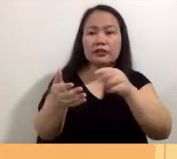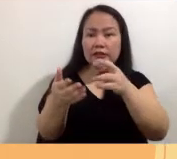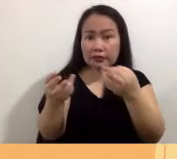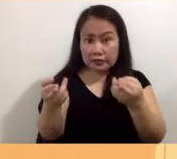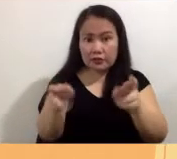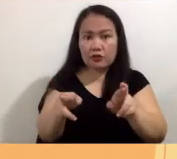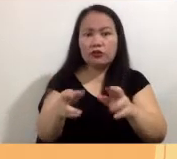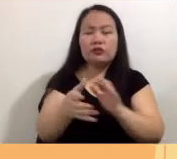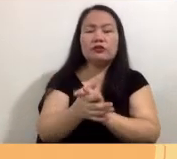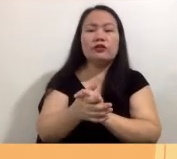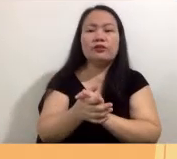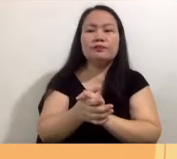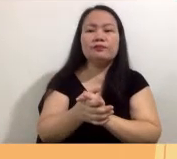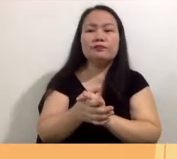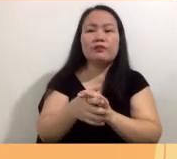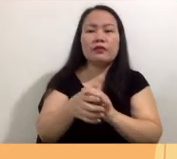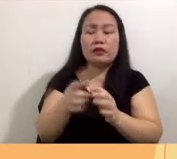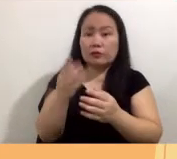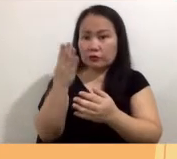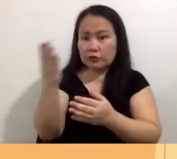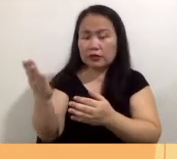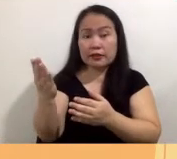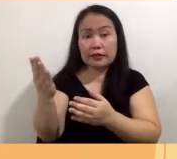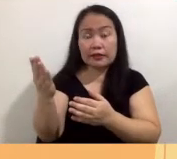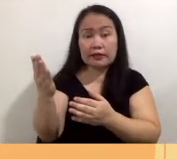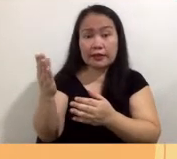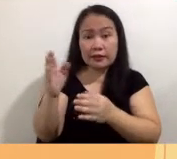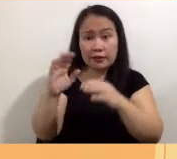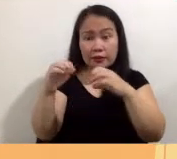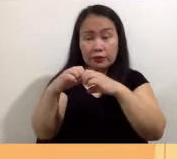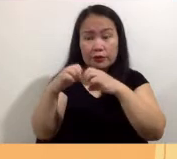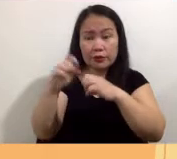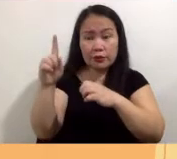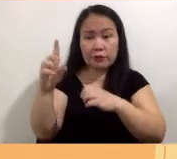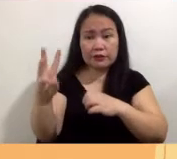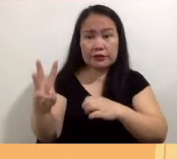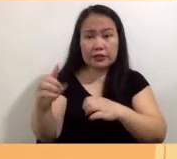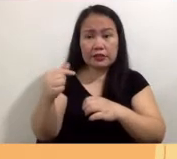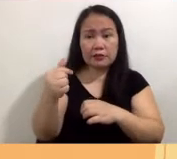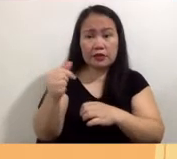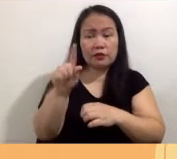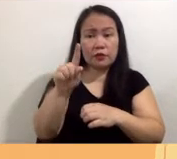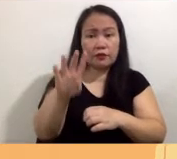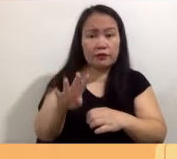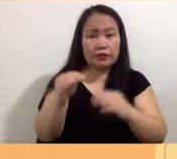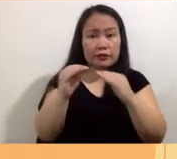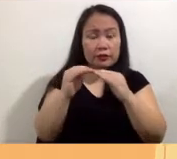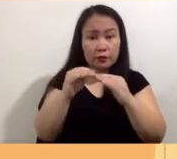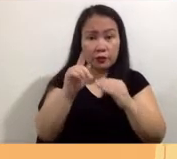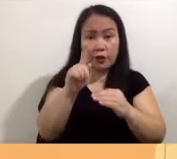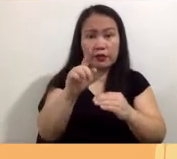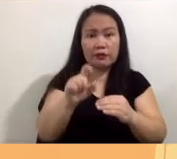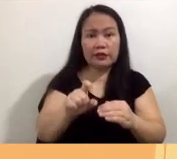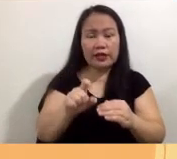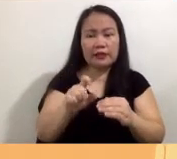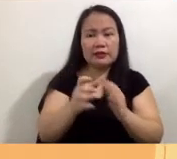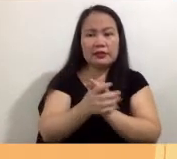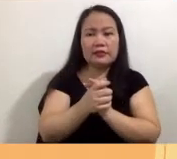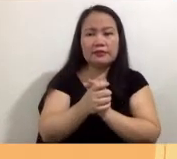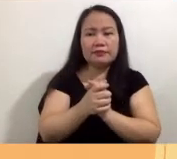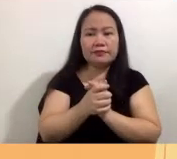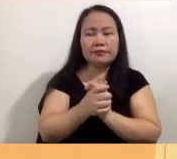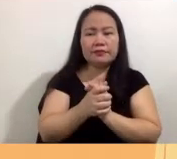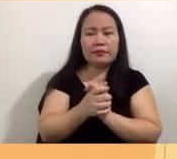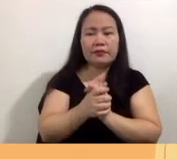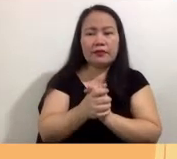result. So going back to the equation, so I have here 1 over 6 plus 1/4 equals 1 over x. So we will